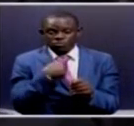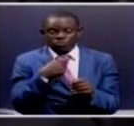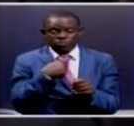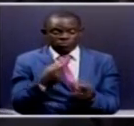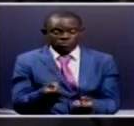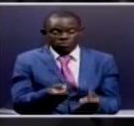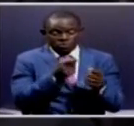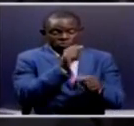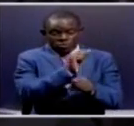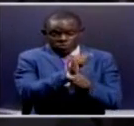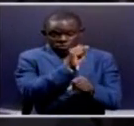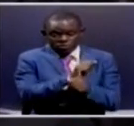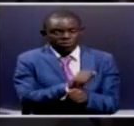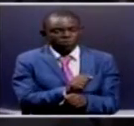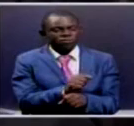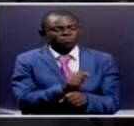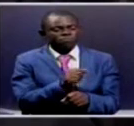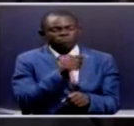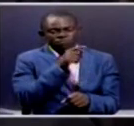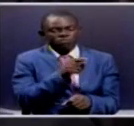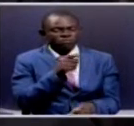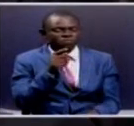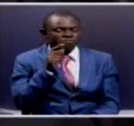exchanging diatribes and calumny